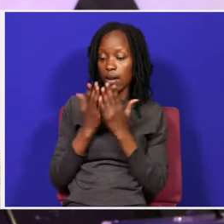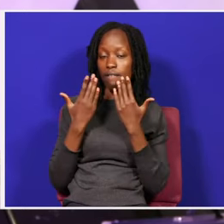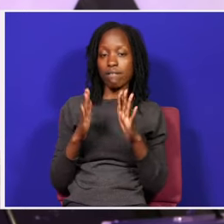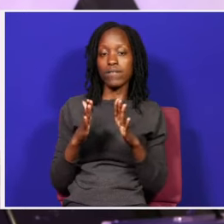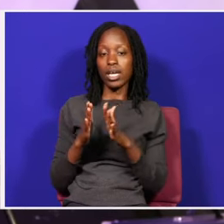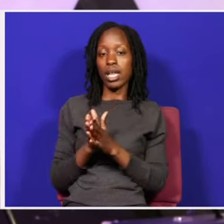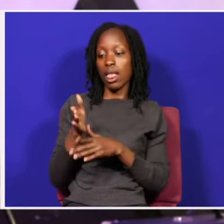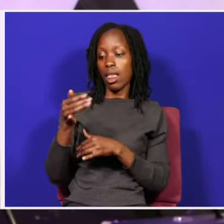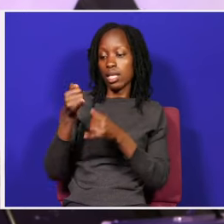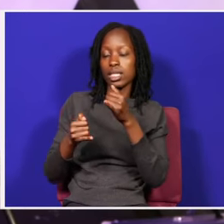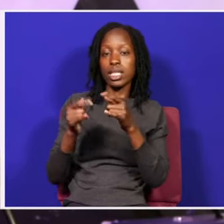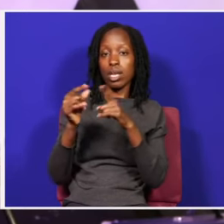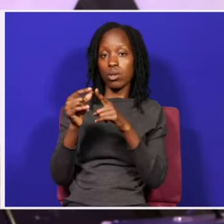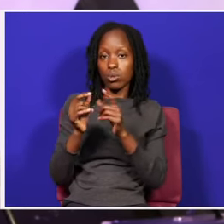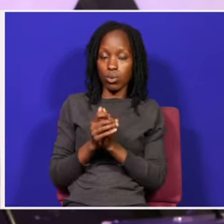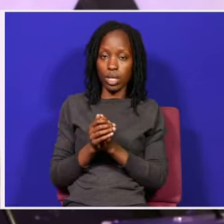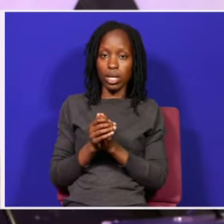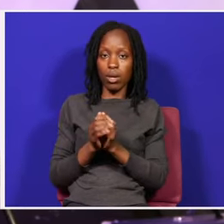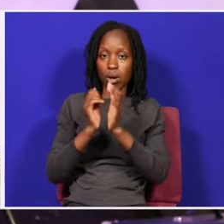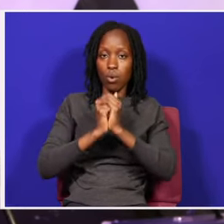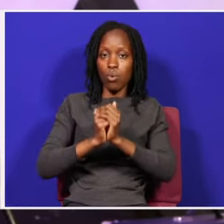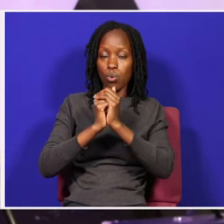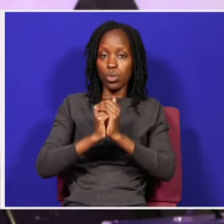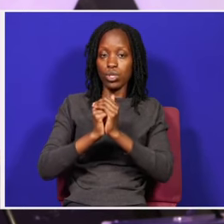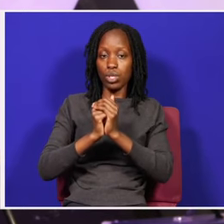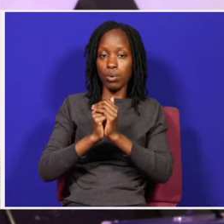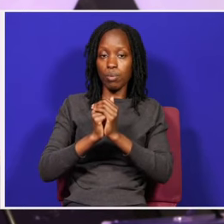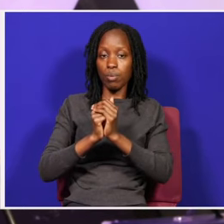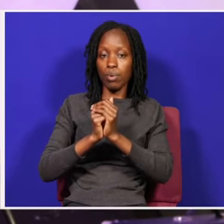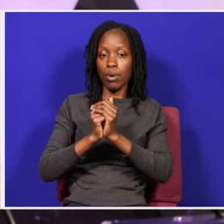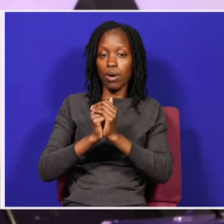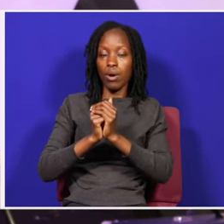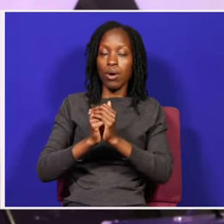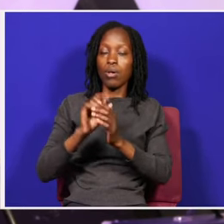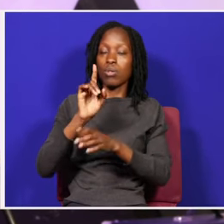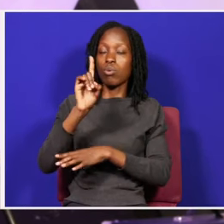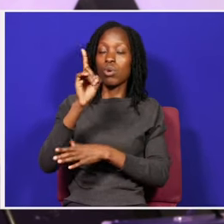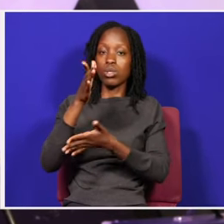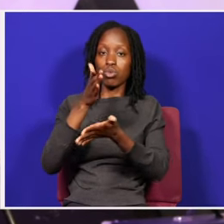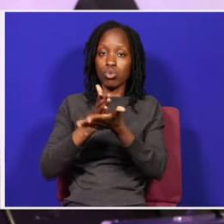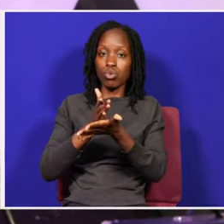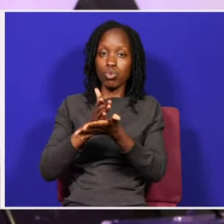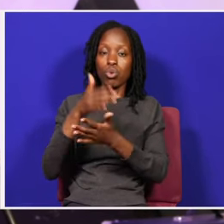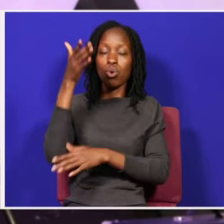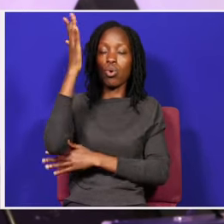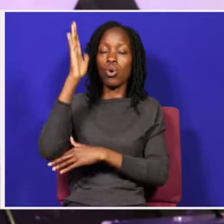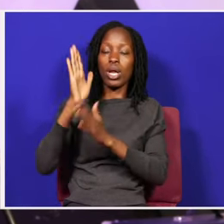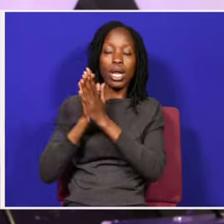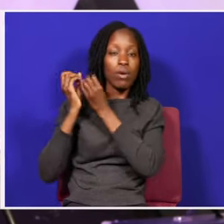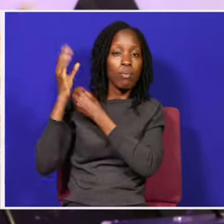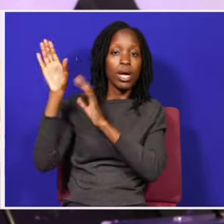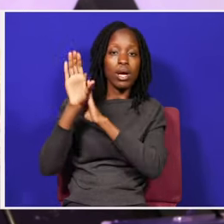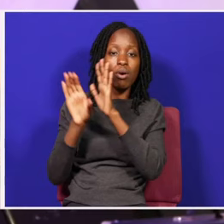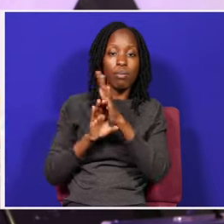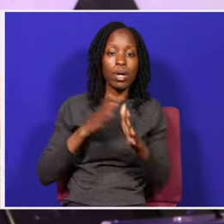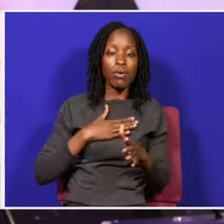is the last word. Worship in reverence the one true God and keep his commands. For this